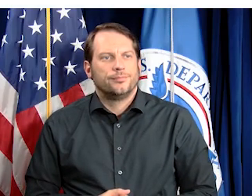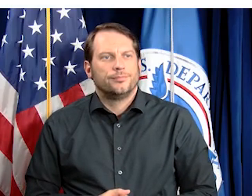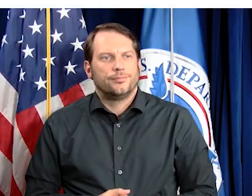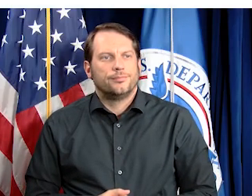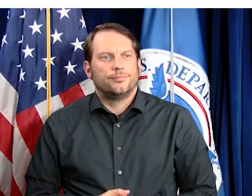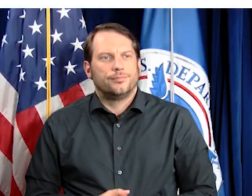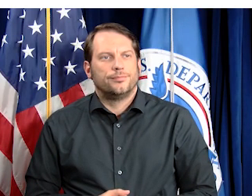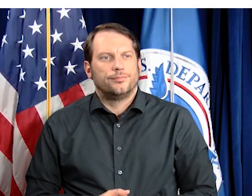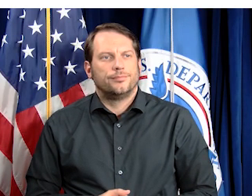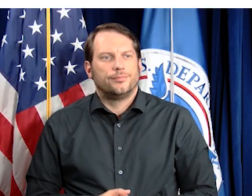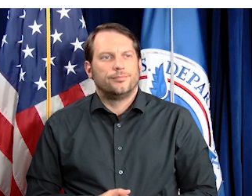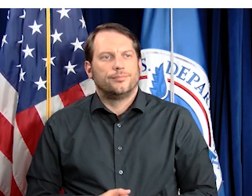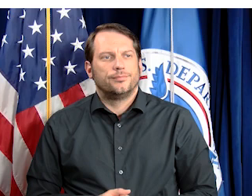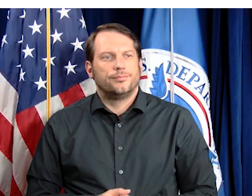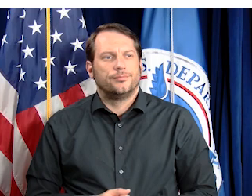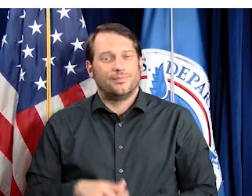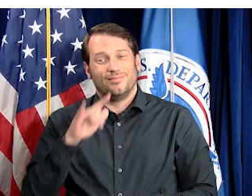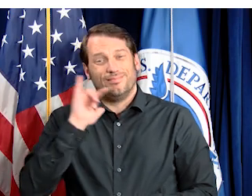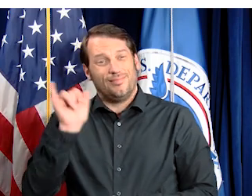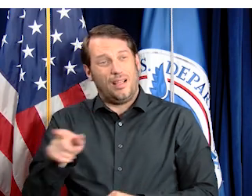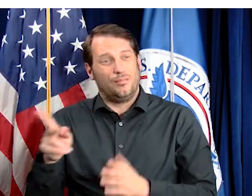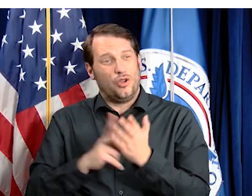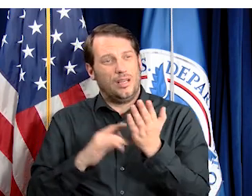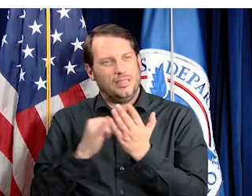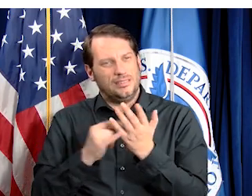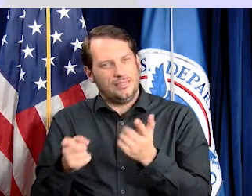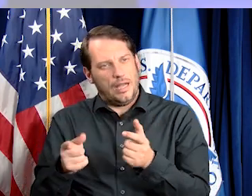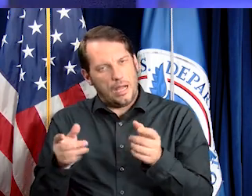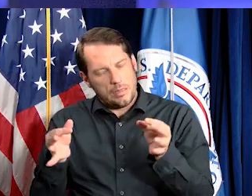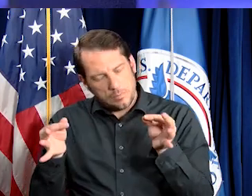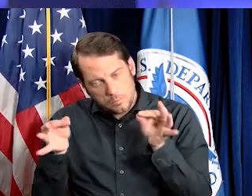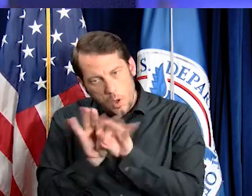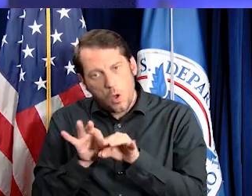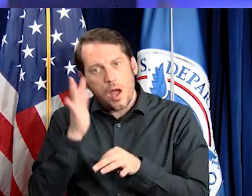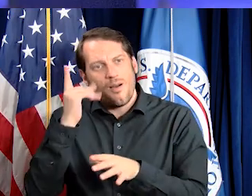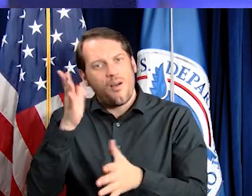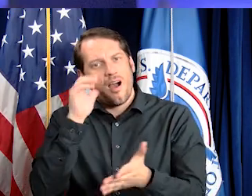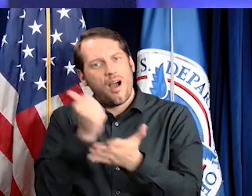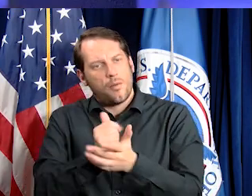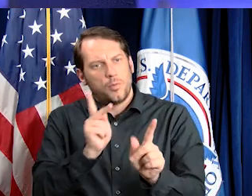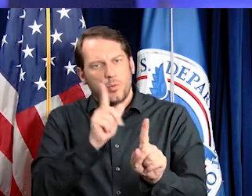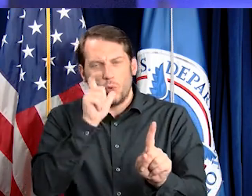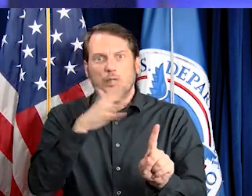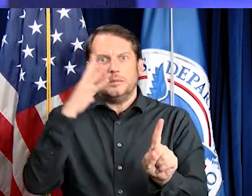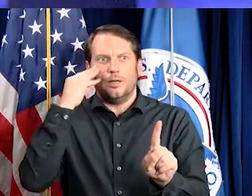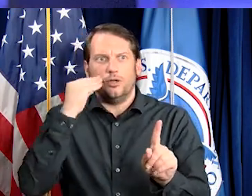project that I think really points to why the currency is sometimes more important than the accuracy.